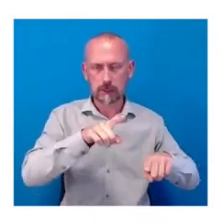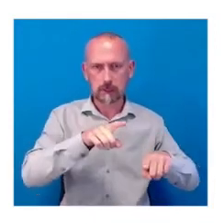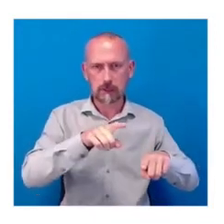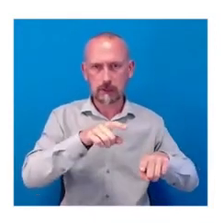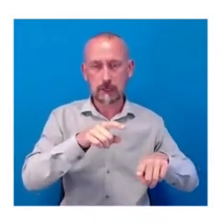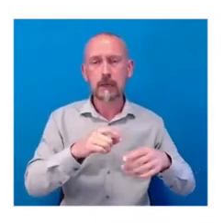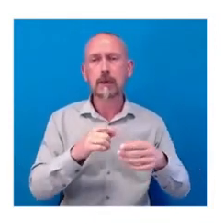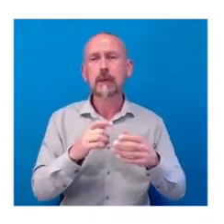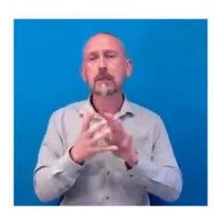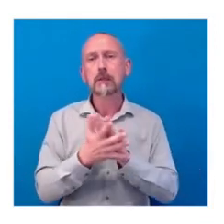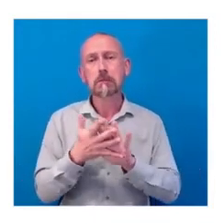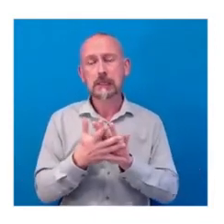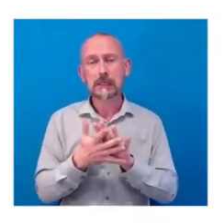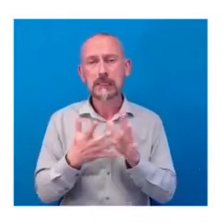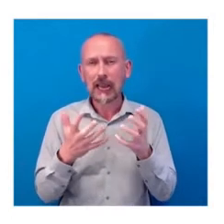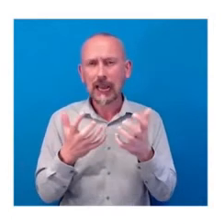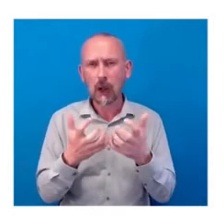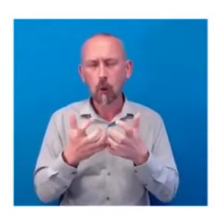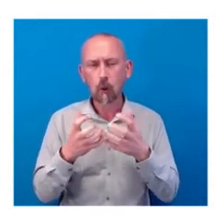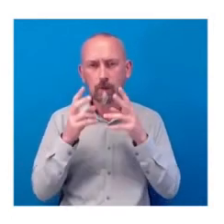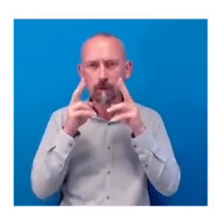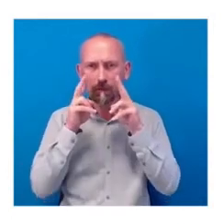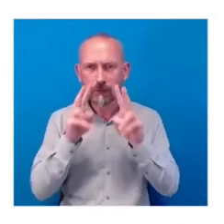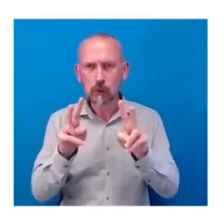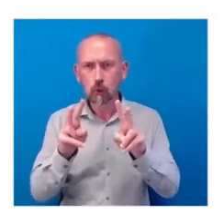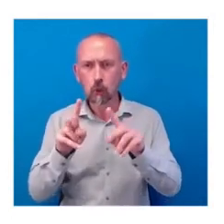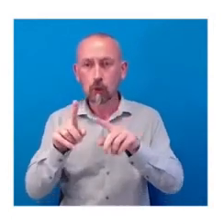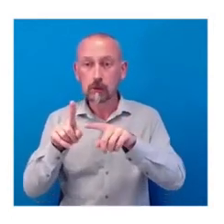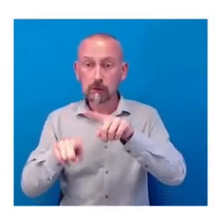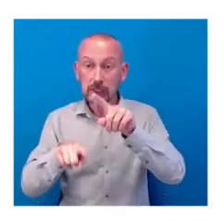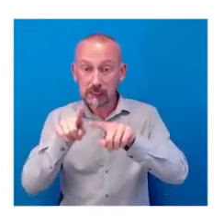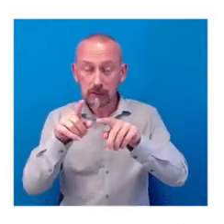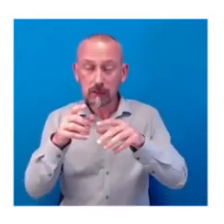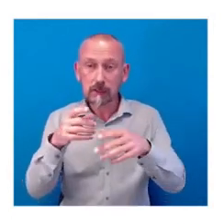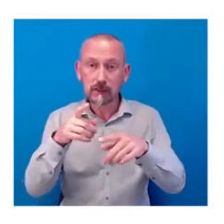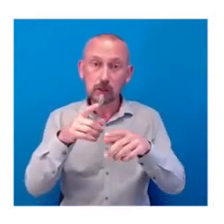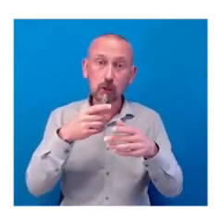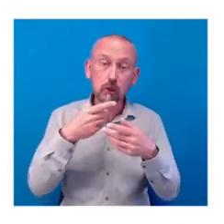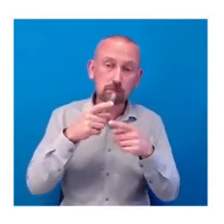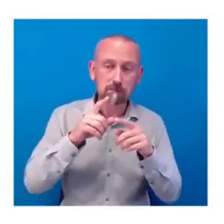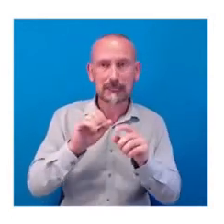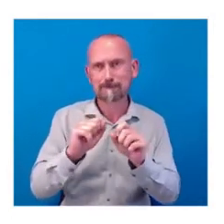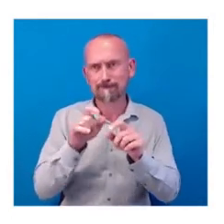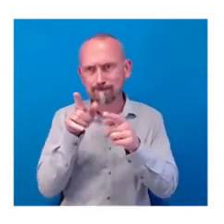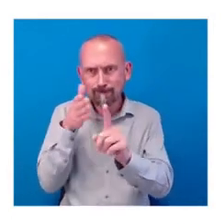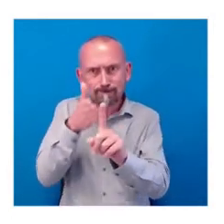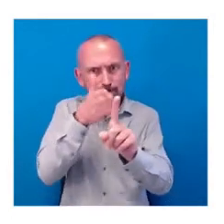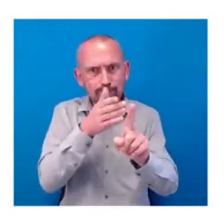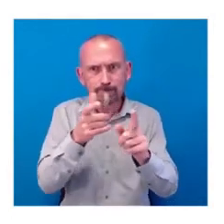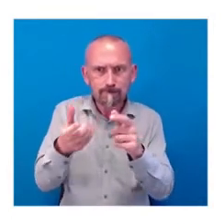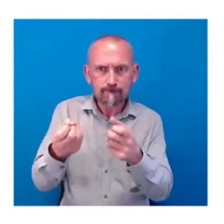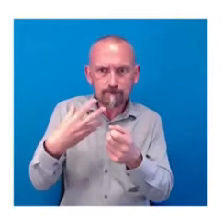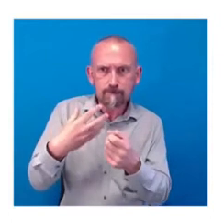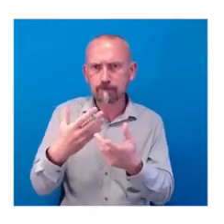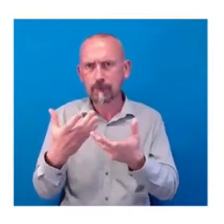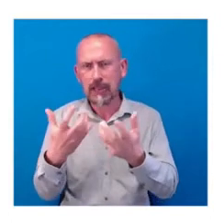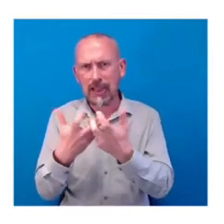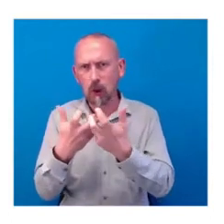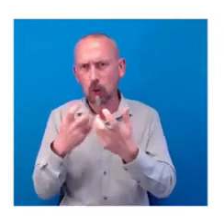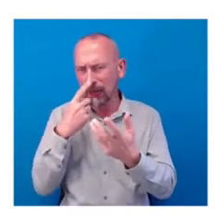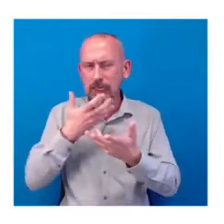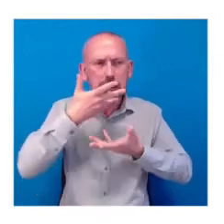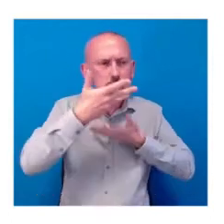successfully visual diversity cues are conveyed by audio description. I think the generally adopted practice in the UK